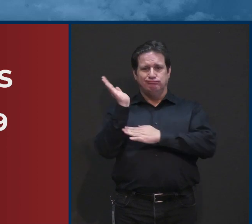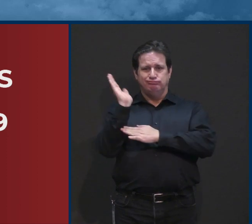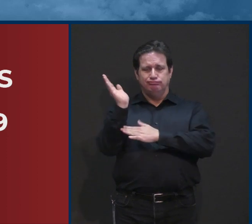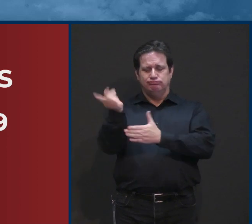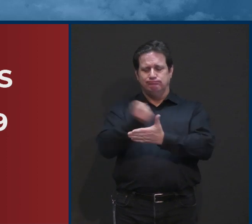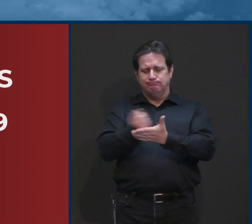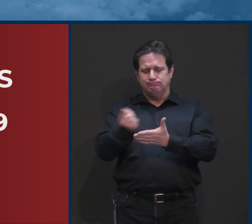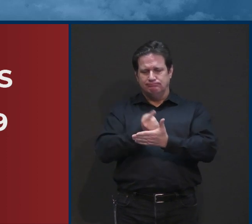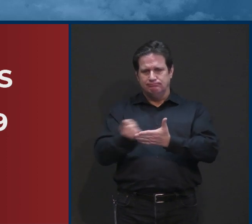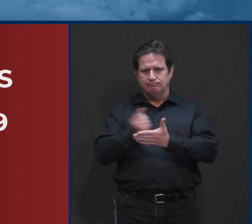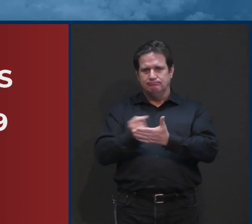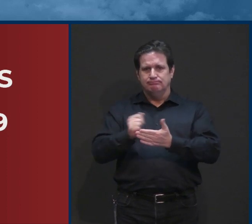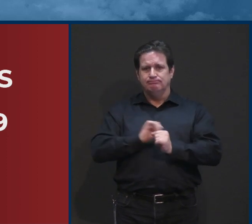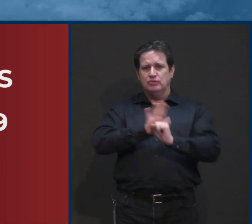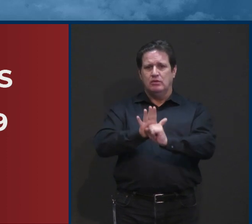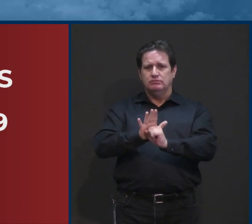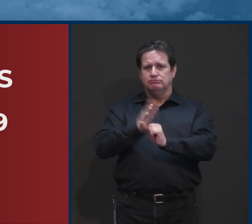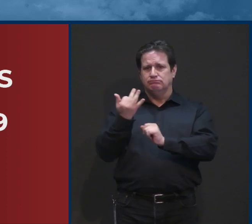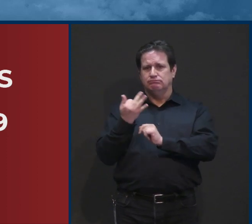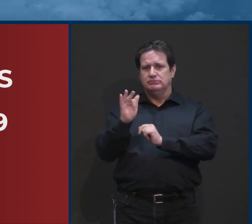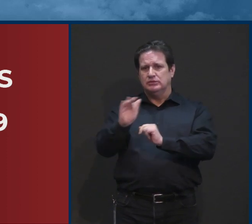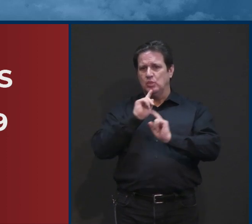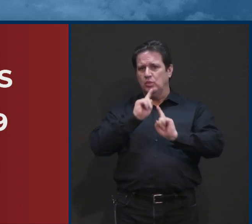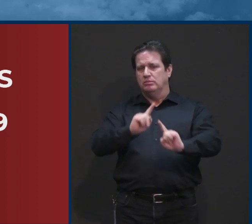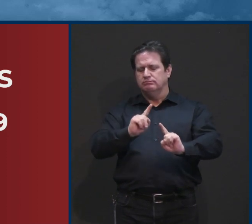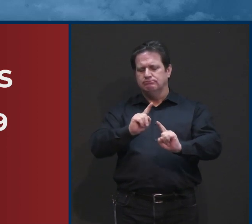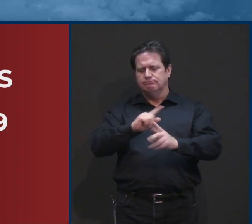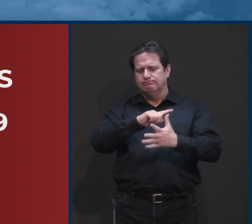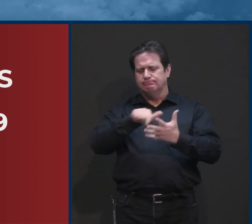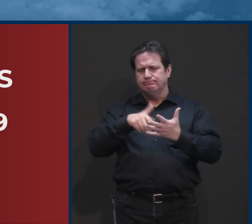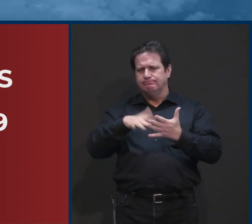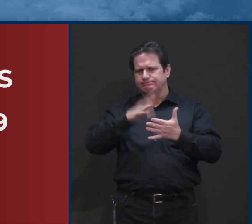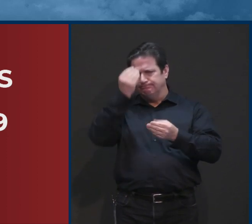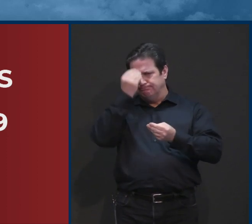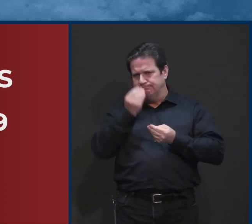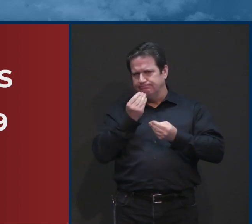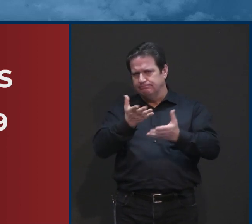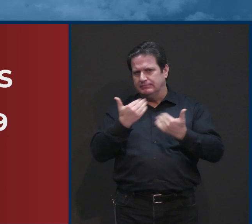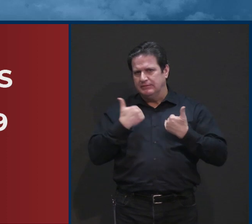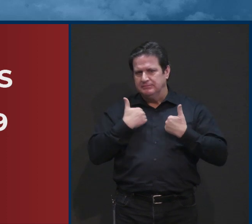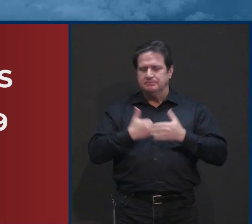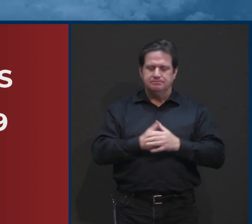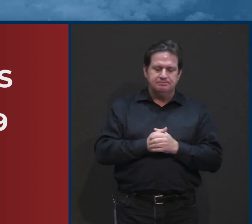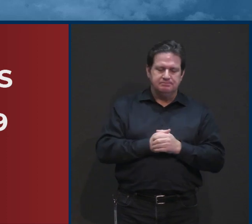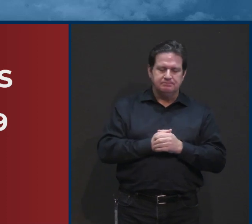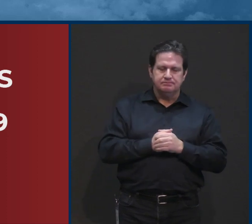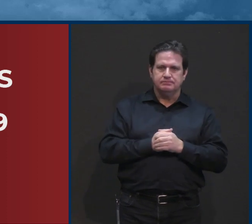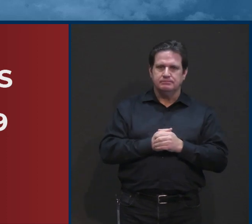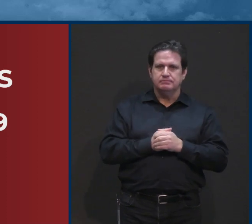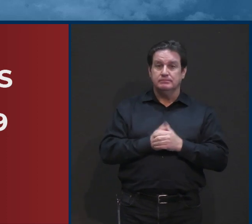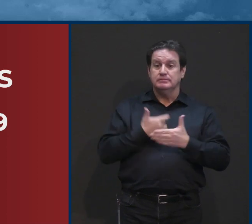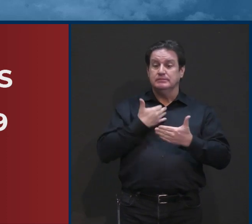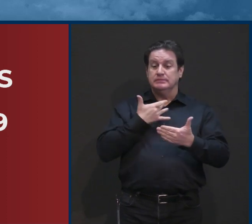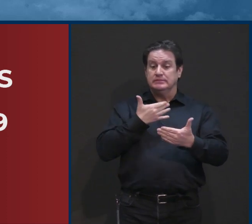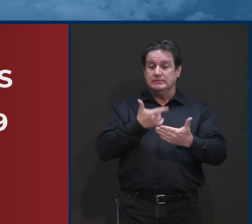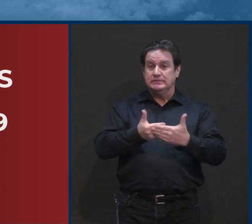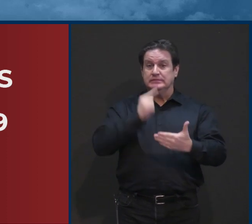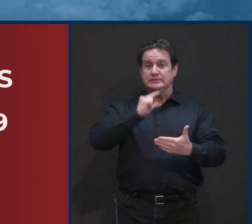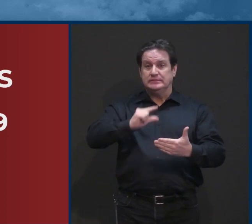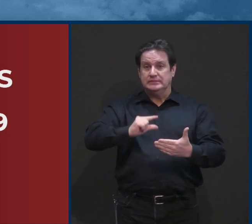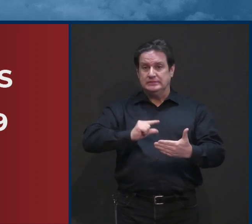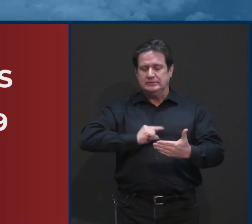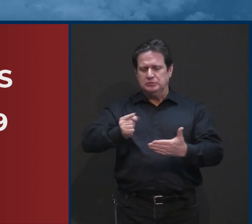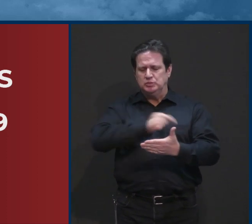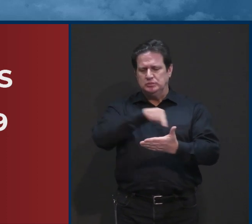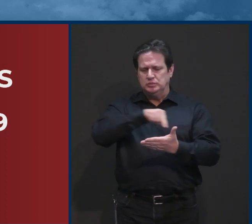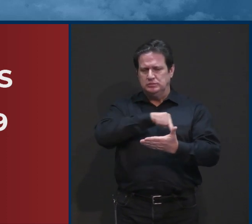to COVID-19. We have a number of updates for you as we move into Thanksgiving week.